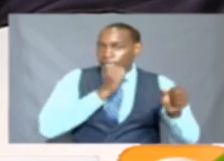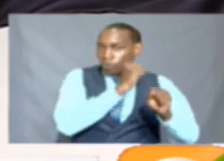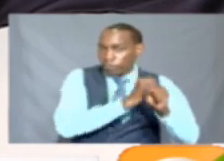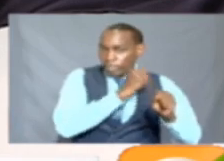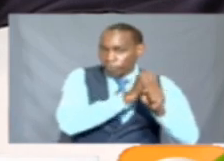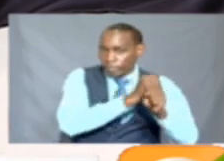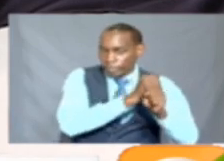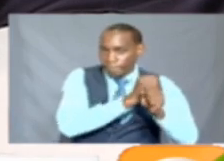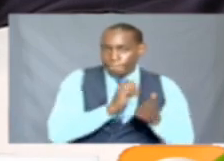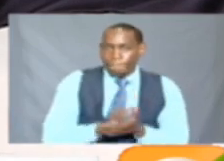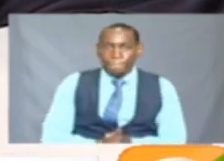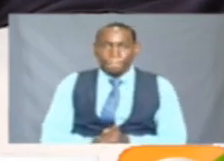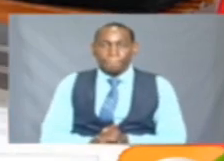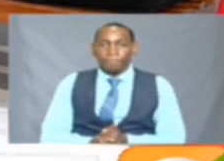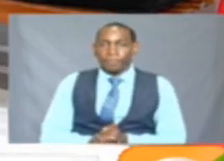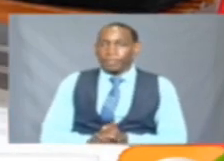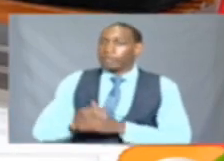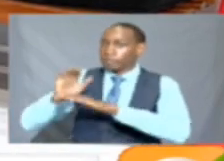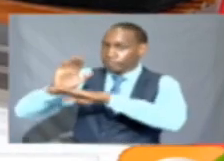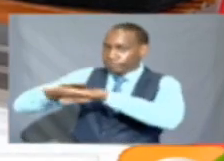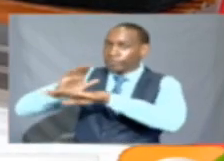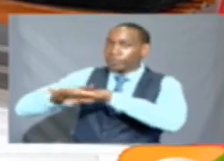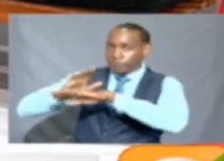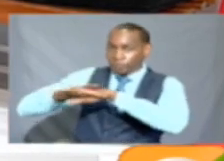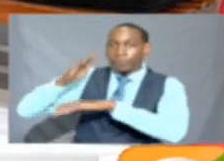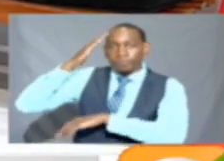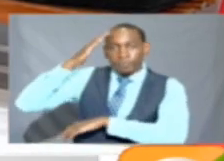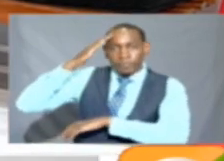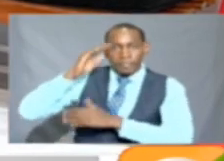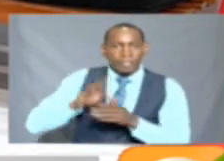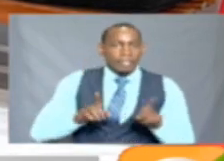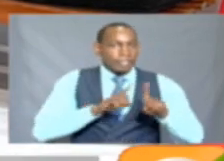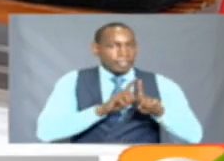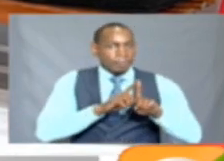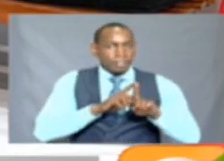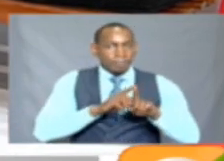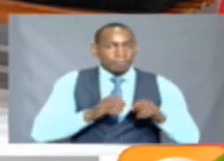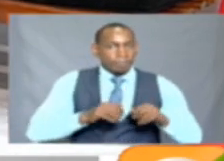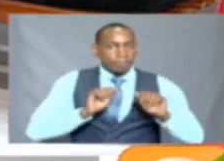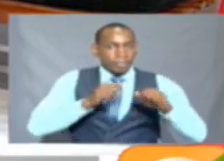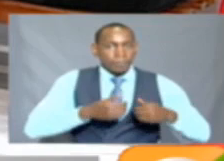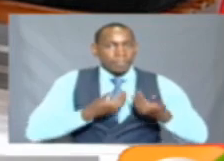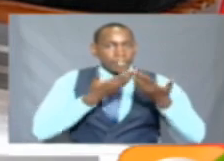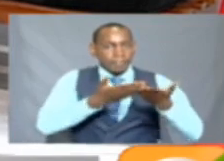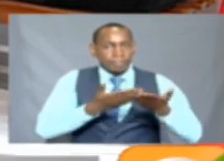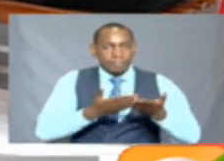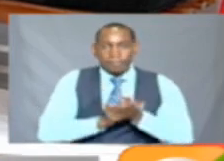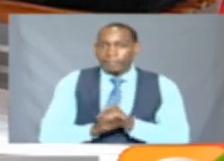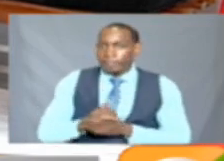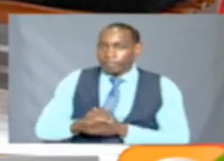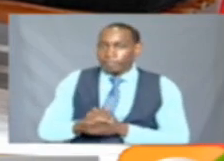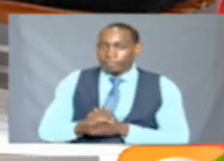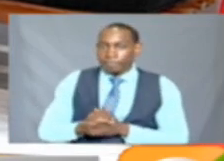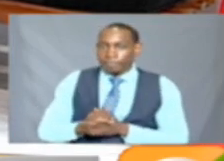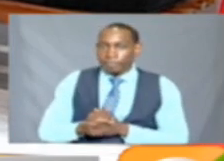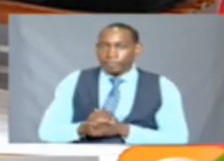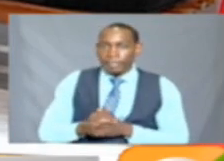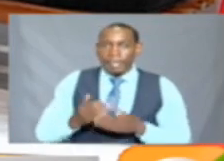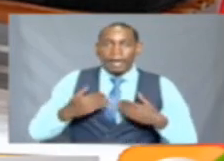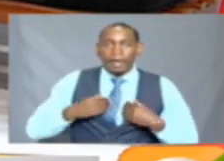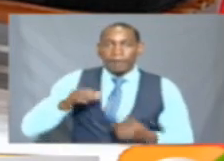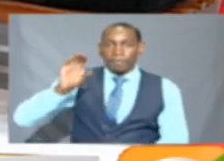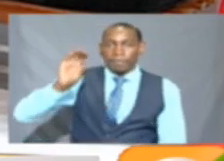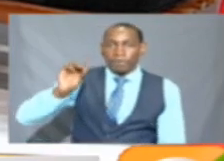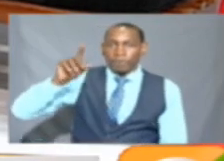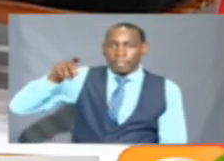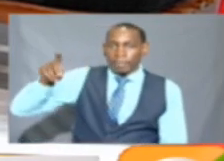Wow. That's great. That's good to know. And I'll give you this if please, you want to use it. I would love to keep that. And it has the ODPP